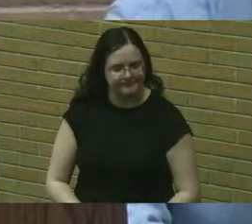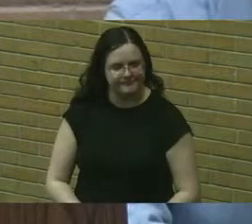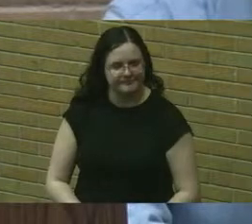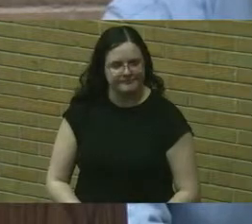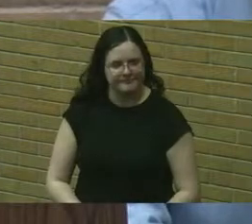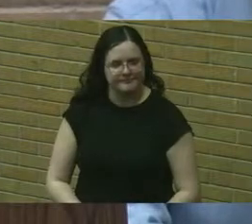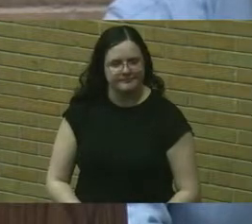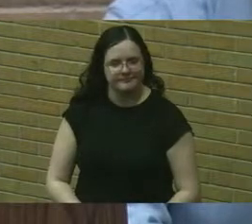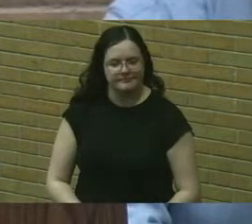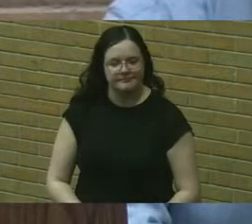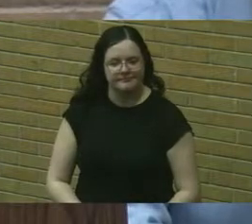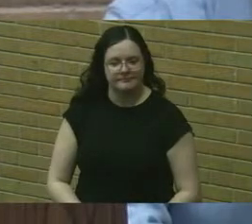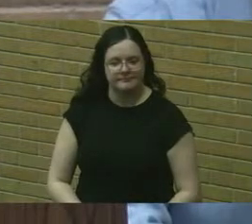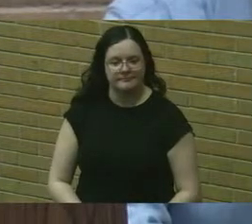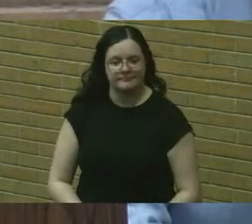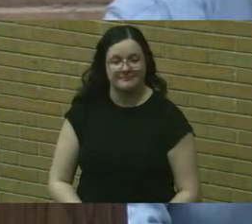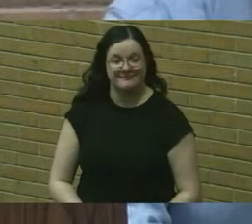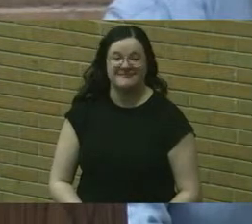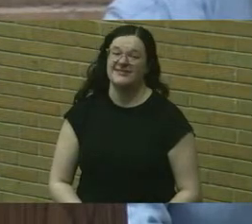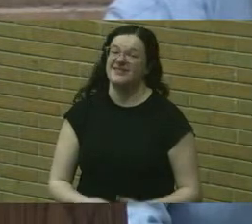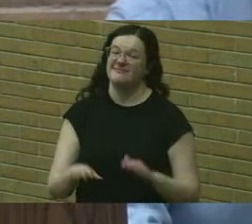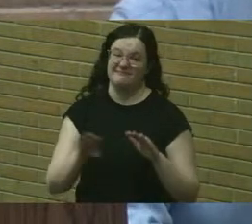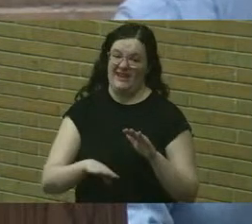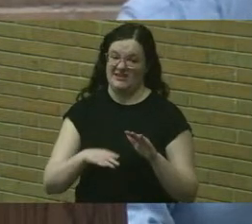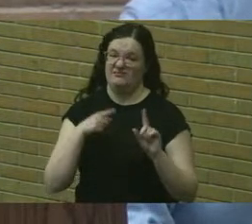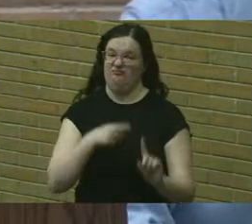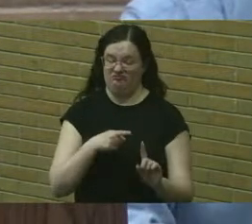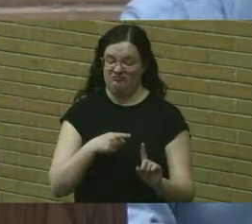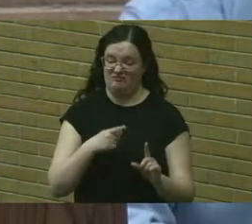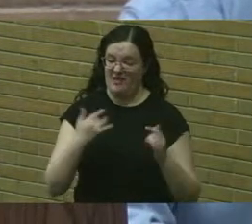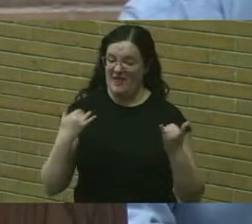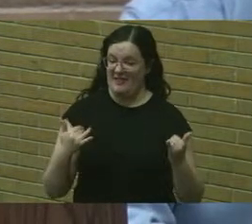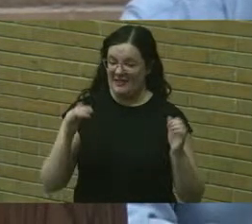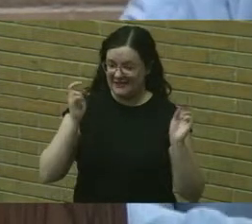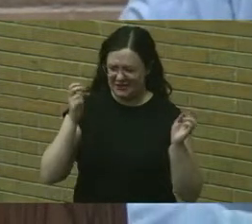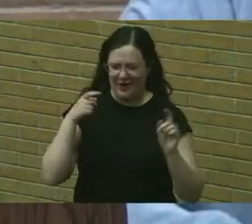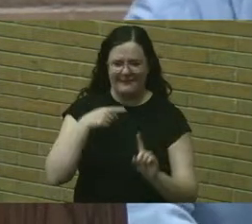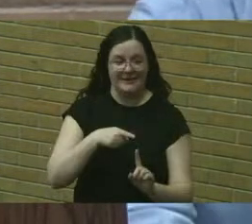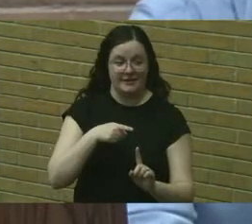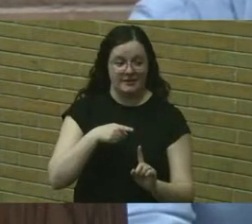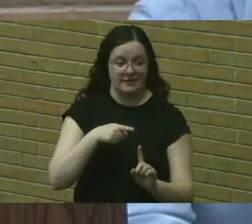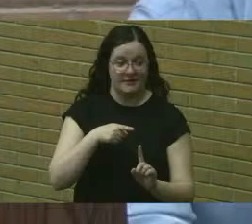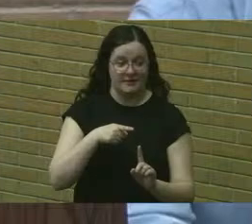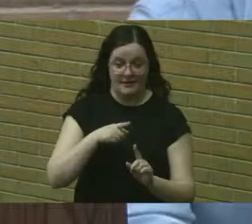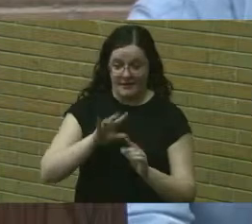basically, this particular topic, I think really, it's not about the Jewish community, it's about all